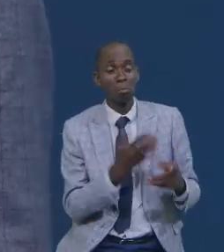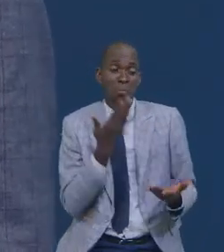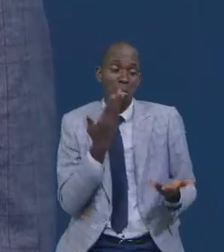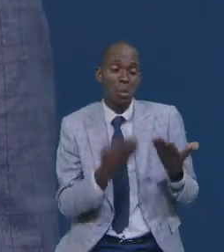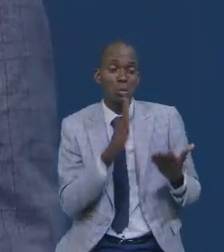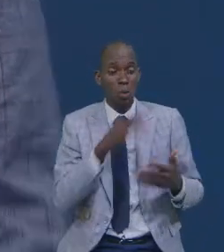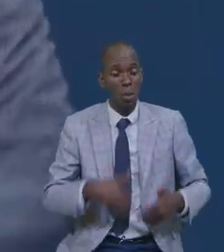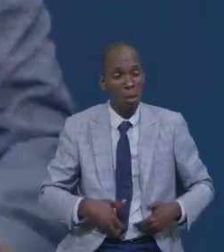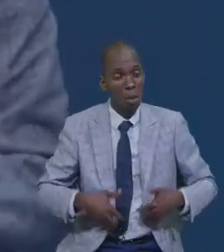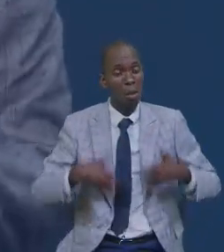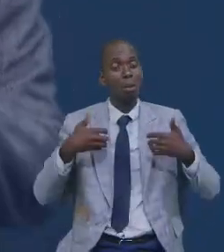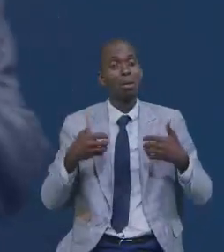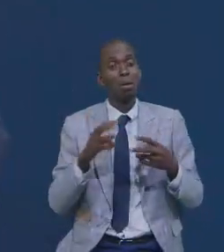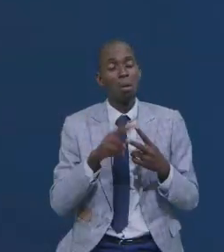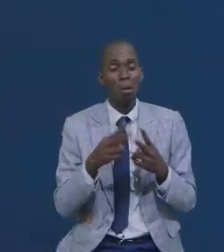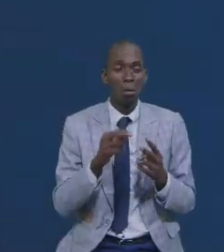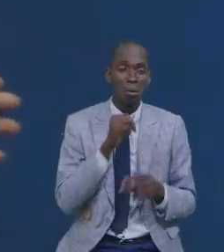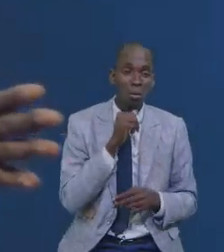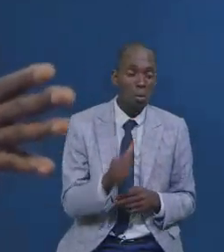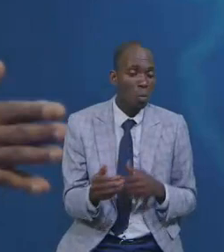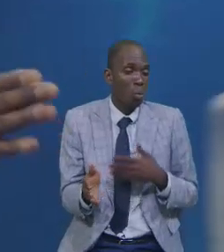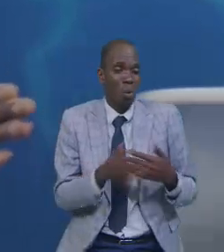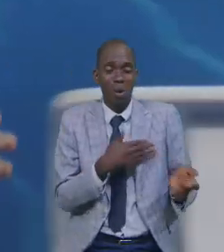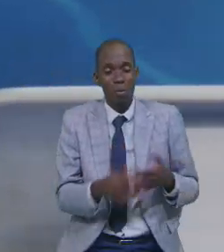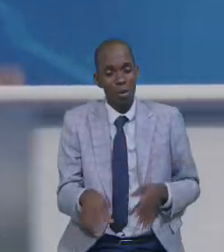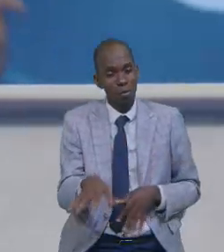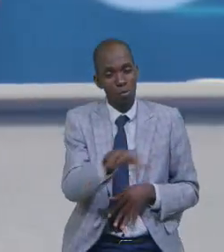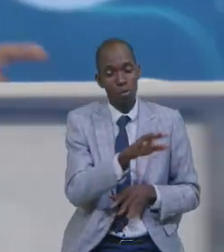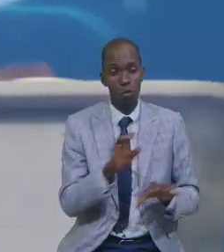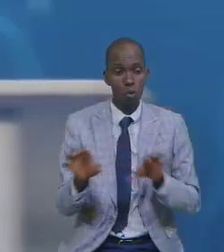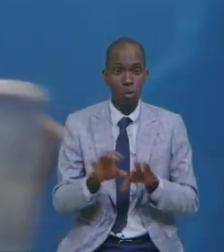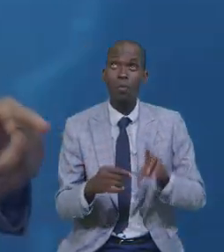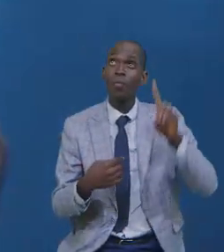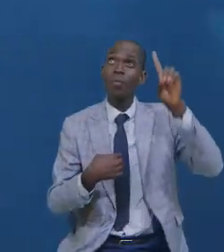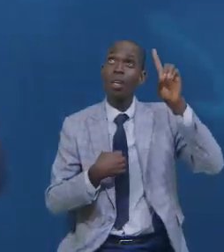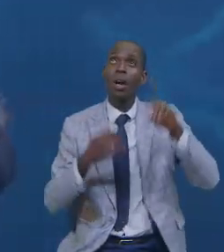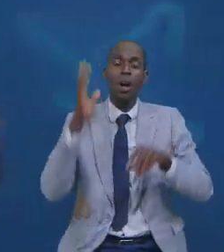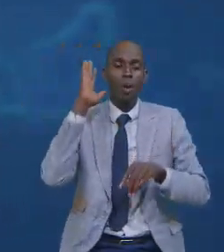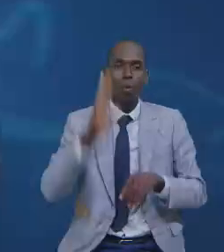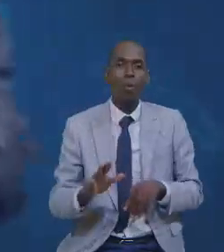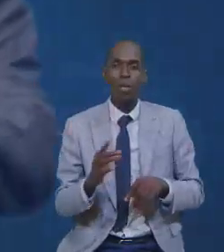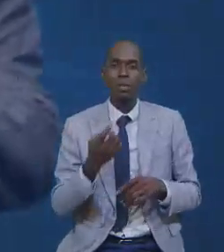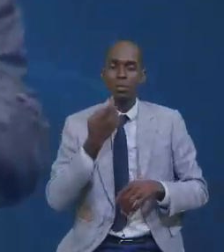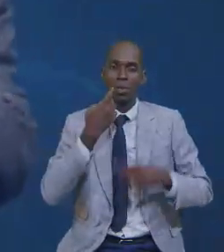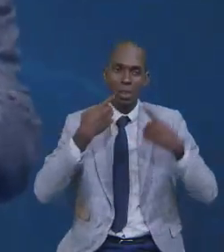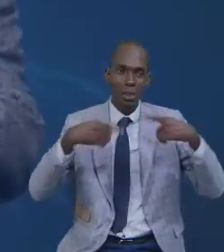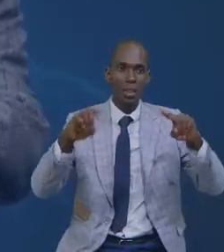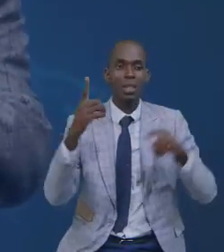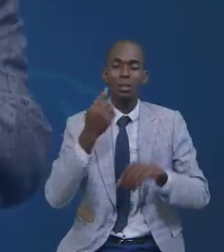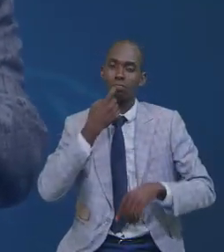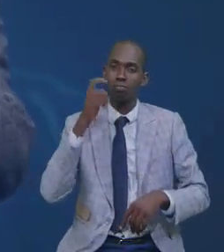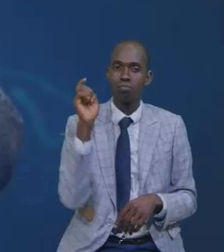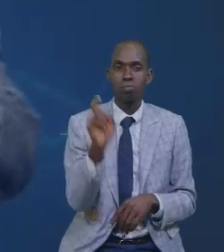you fume, whatever you do, I will declare the decree. The Lord